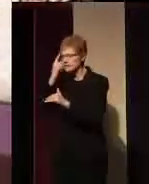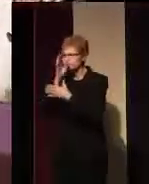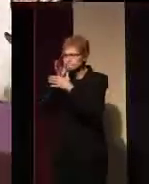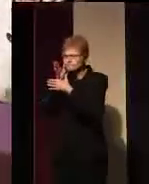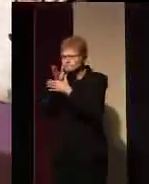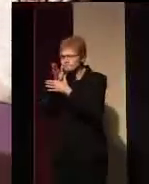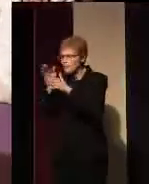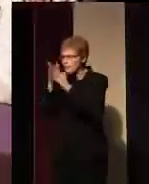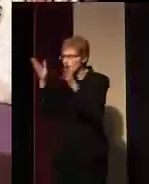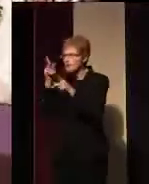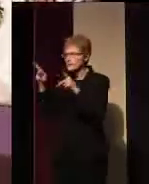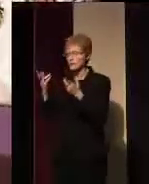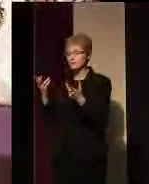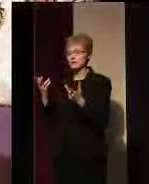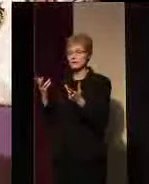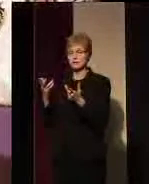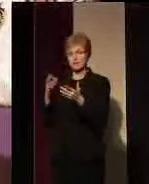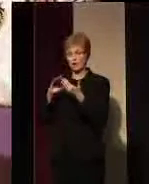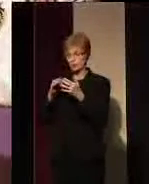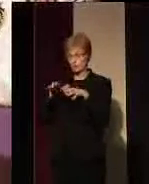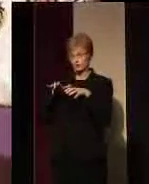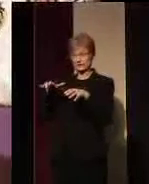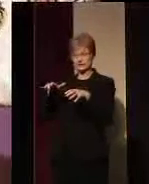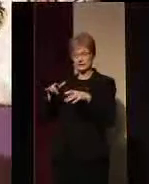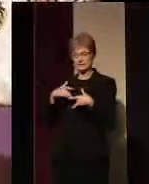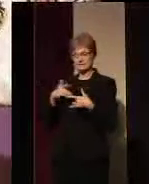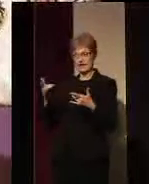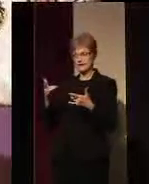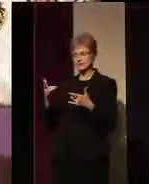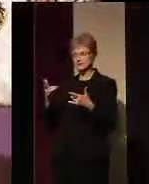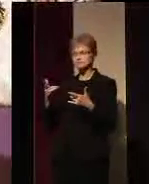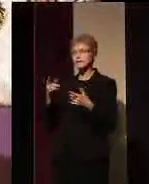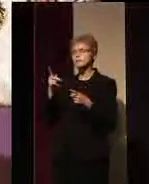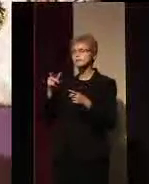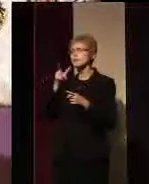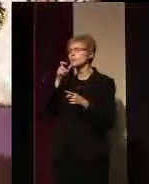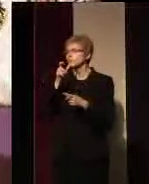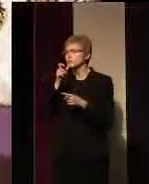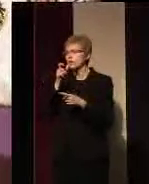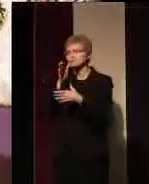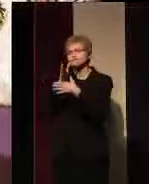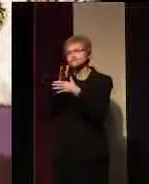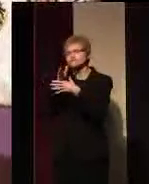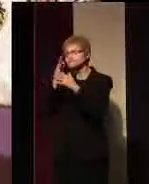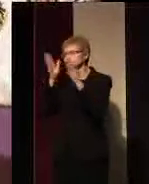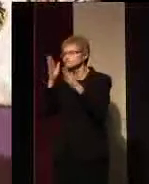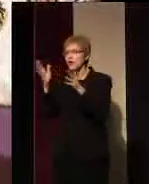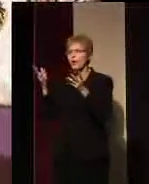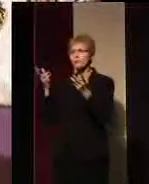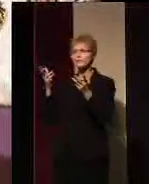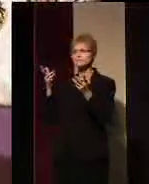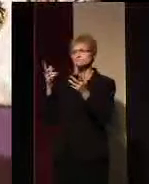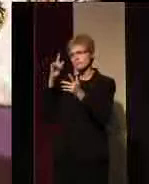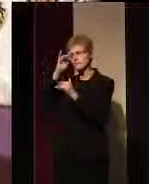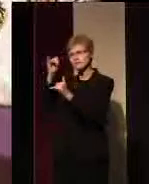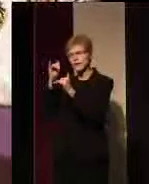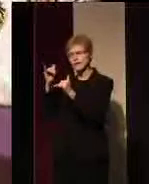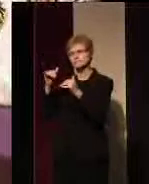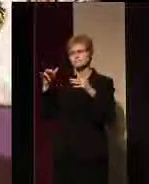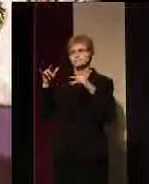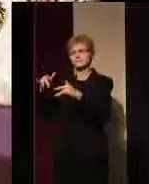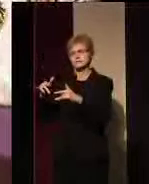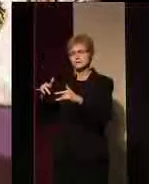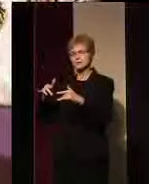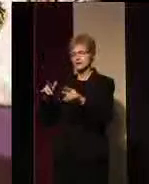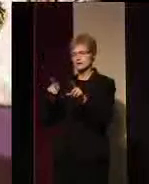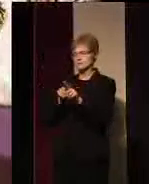at community events, we often bring out those reasonable people and people who are like-minded to ourselves. I also think when we